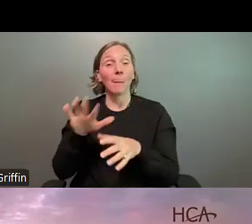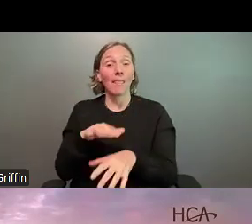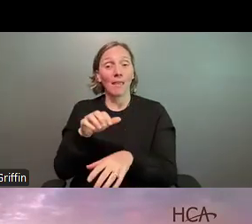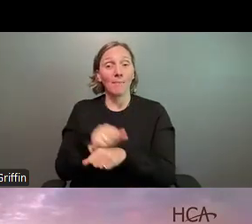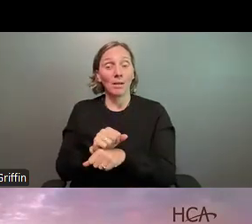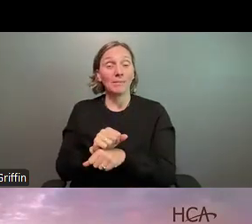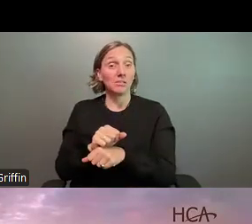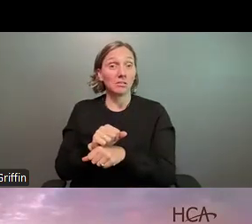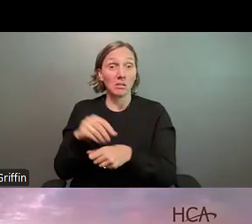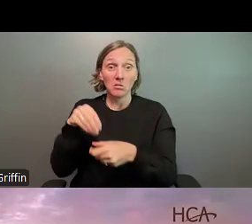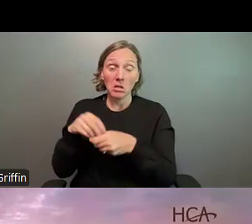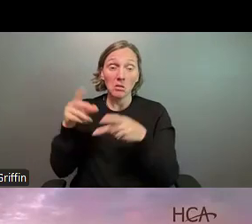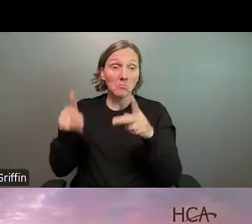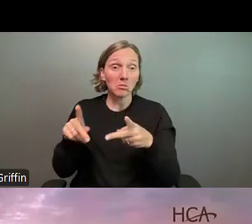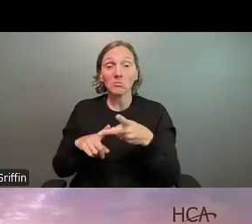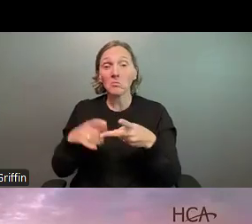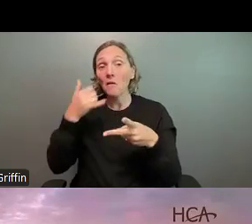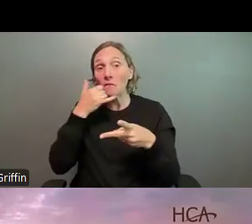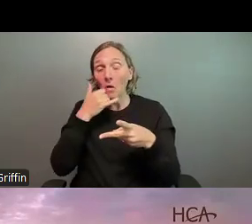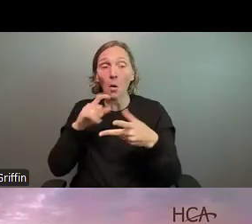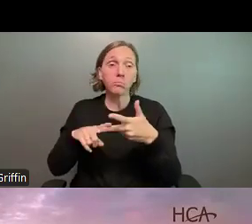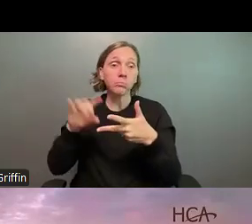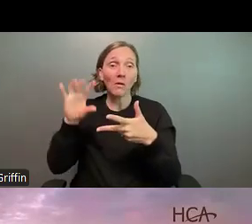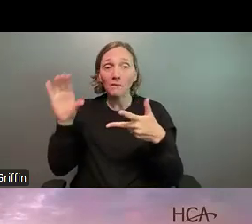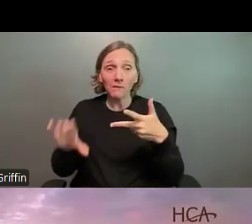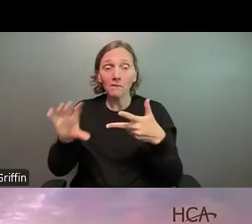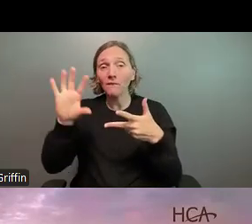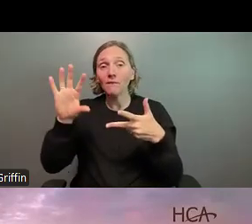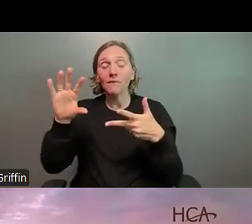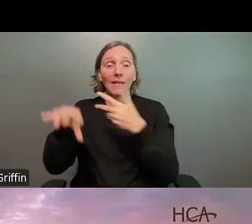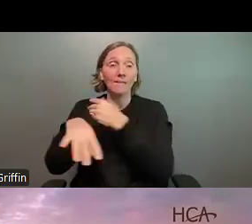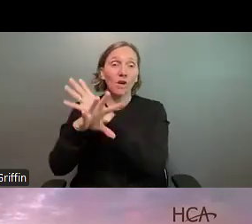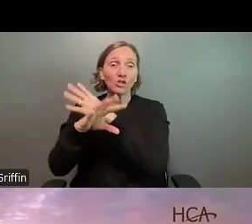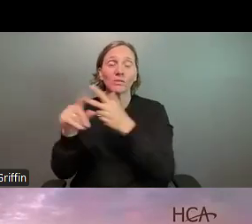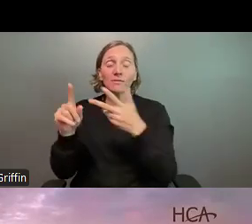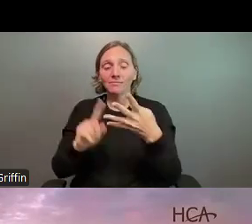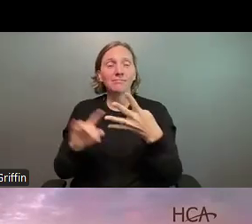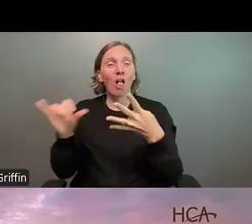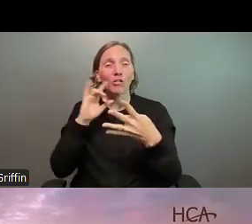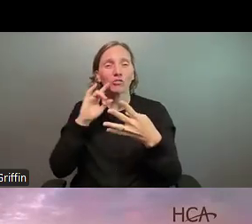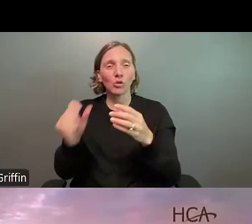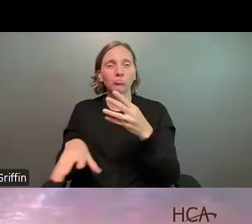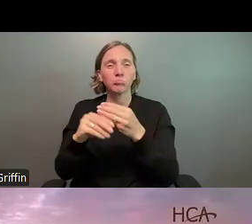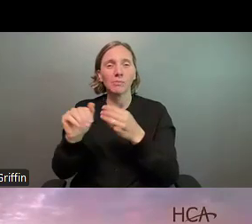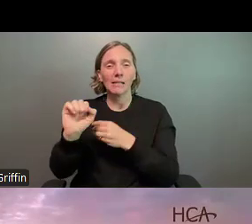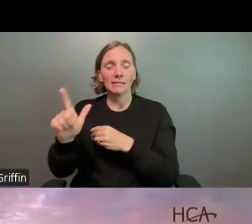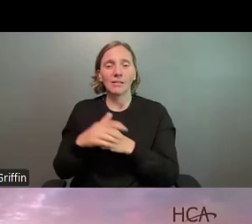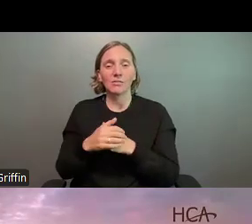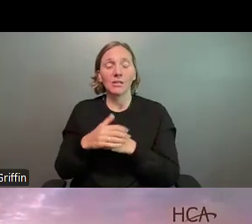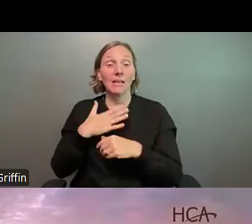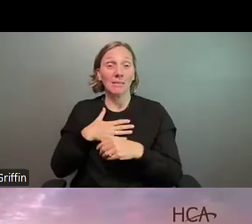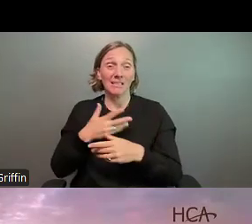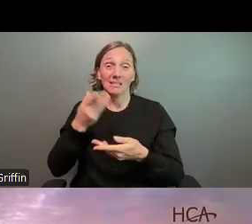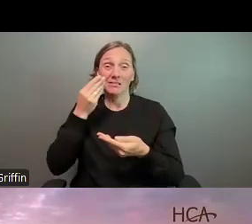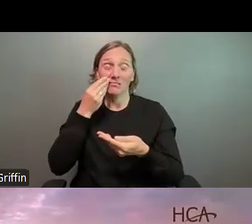in person, over the phone, via video, and also sign language. It's recommended to call 3 to 5 days